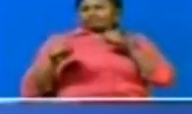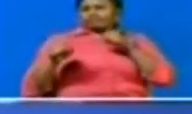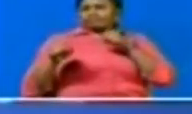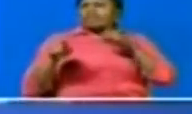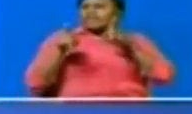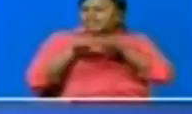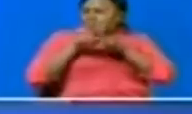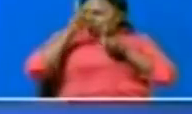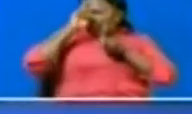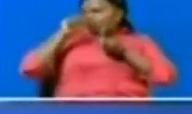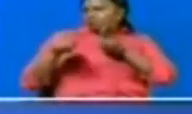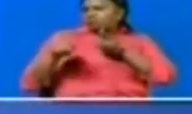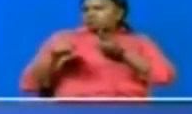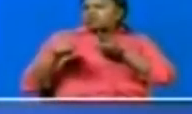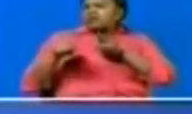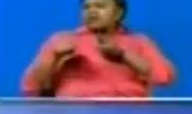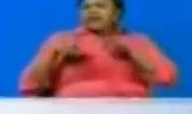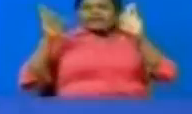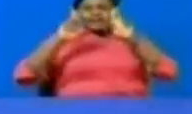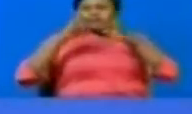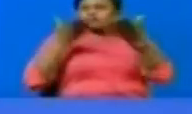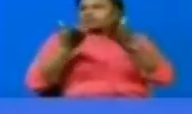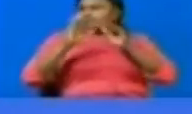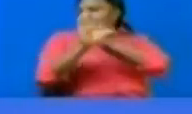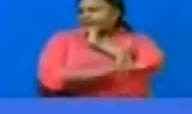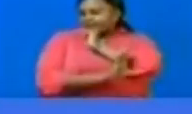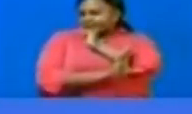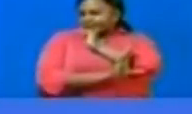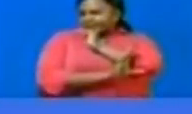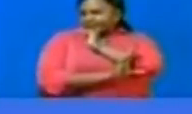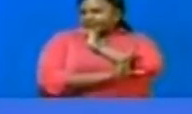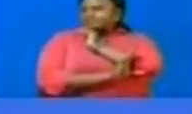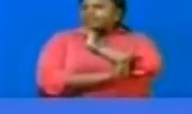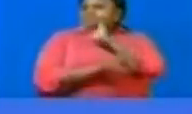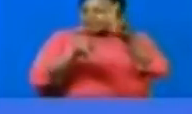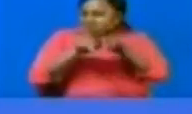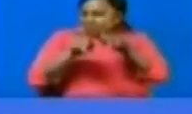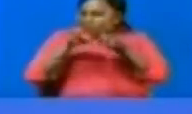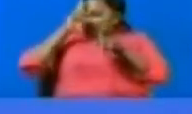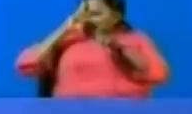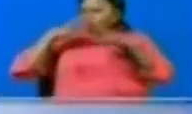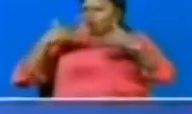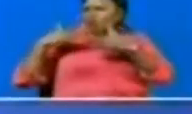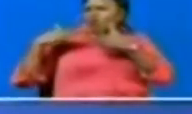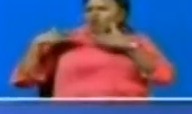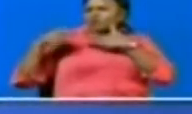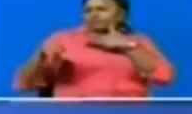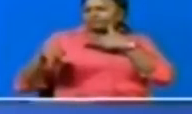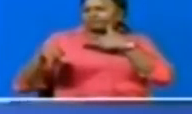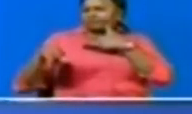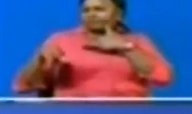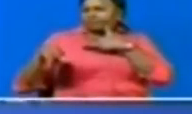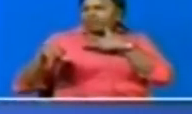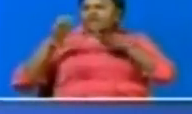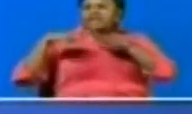an officer who was determined to serve his country, an officer who was considerate to